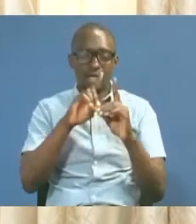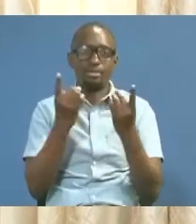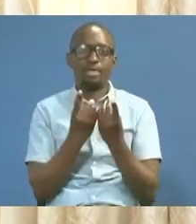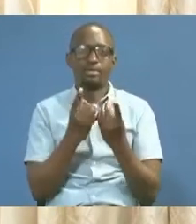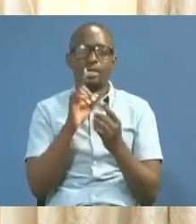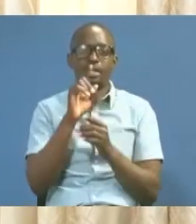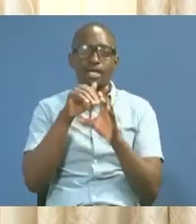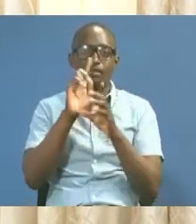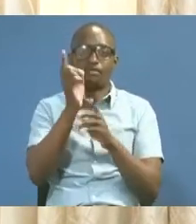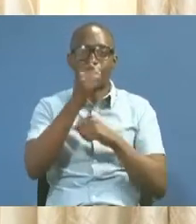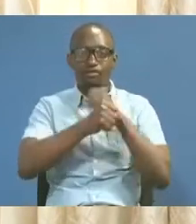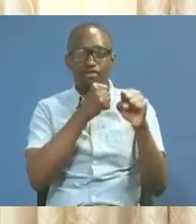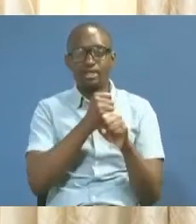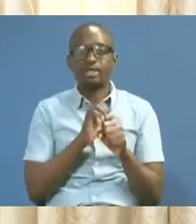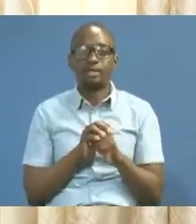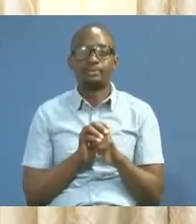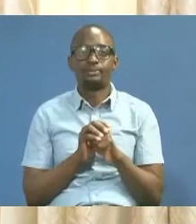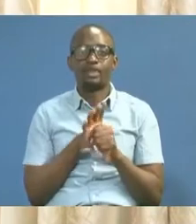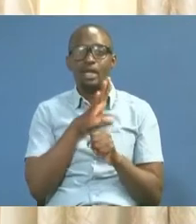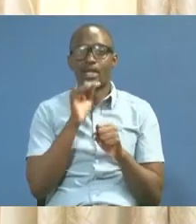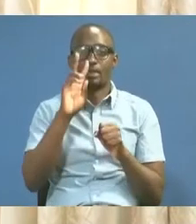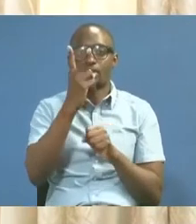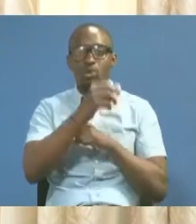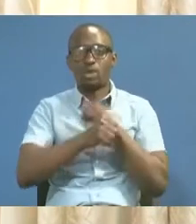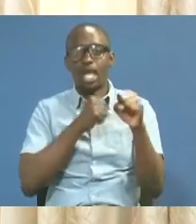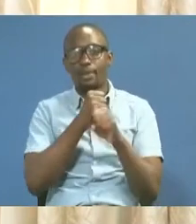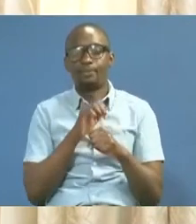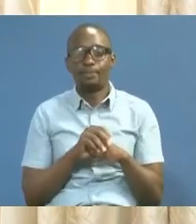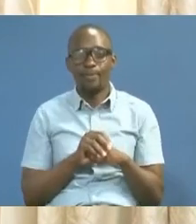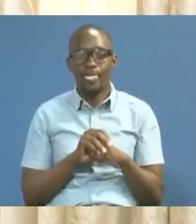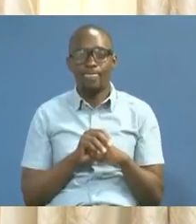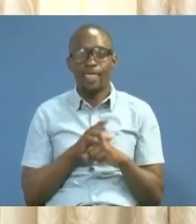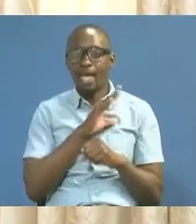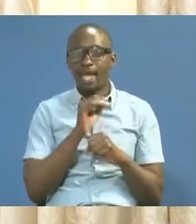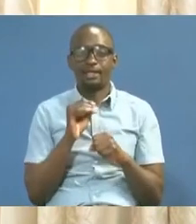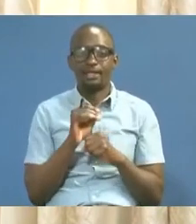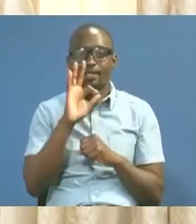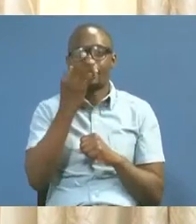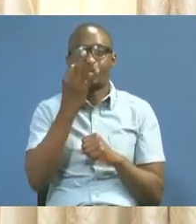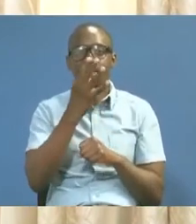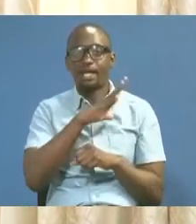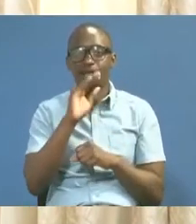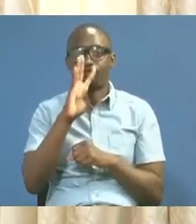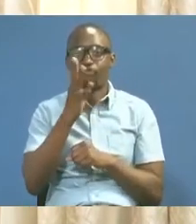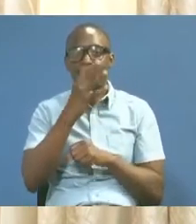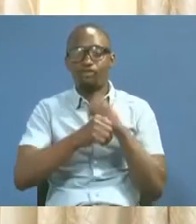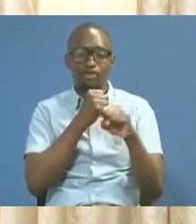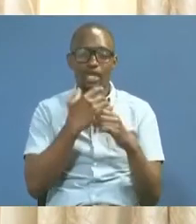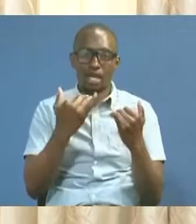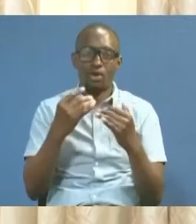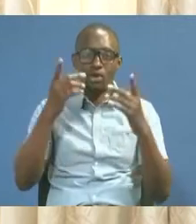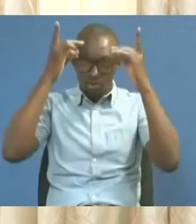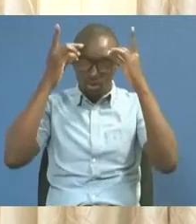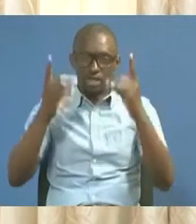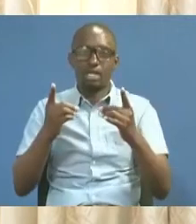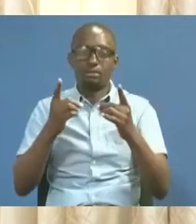the first year and in the second year. And in the third and fourth year, you can decide